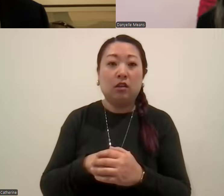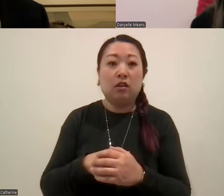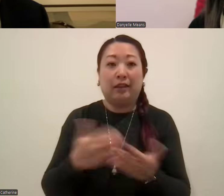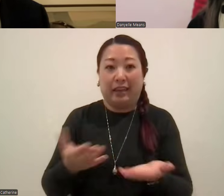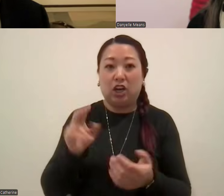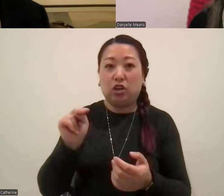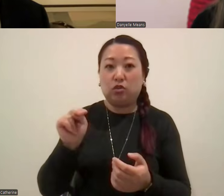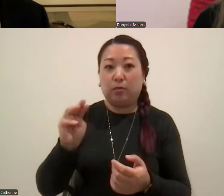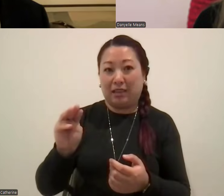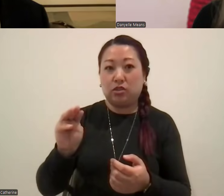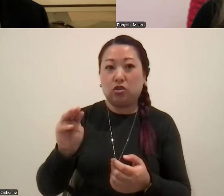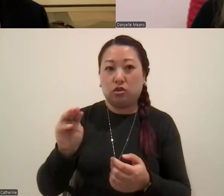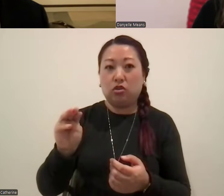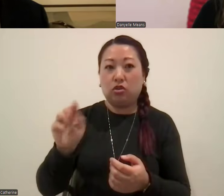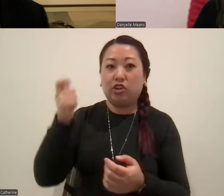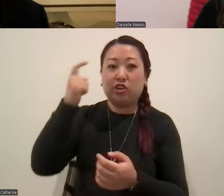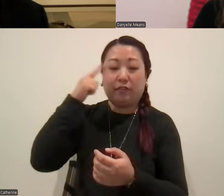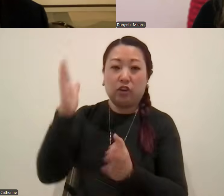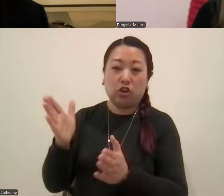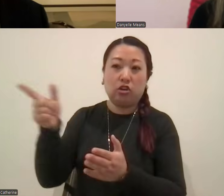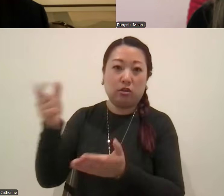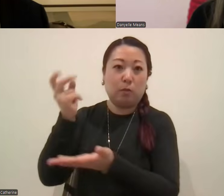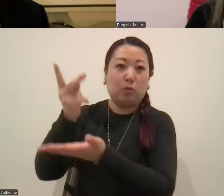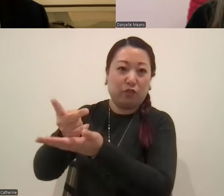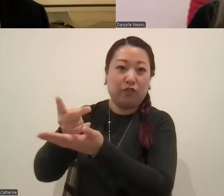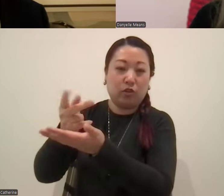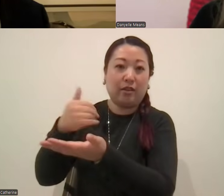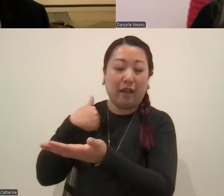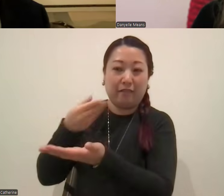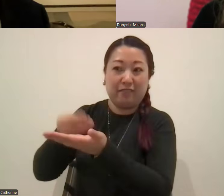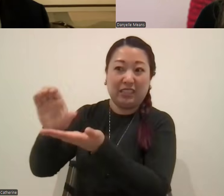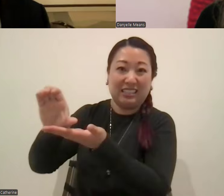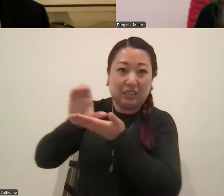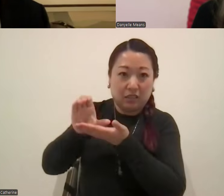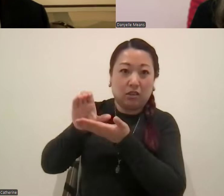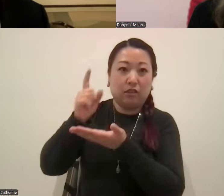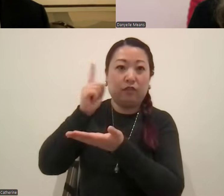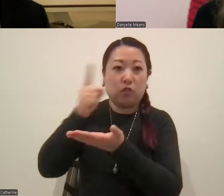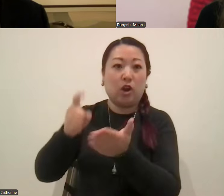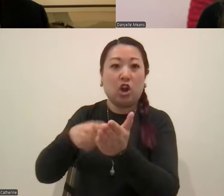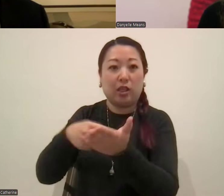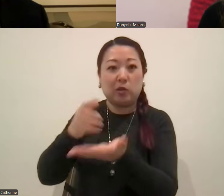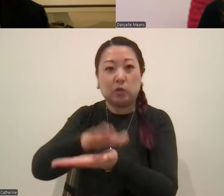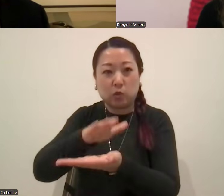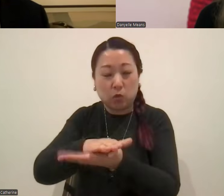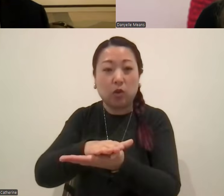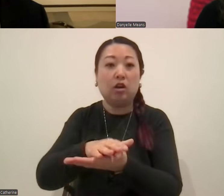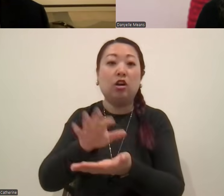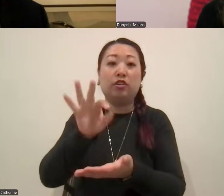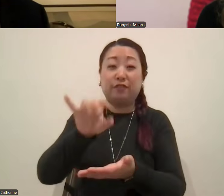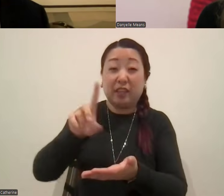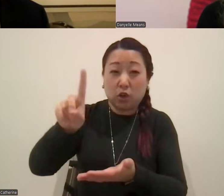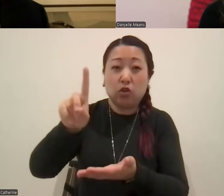an archaeology school. So there's a field school where Native community members can